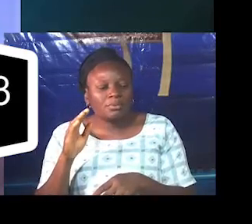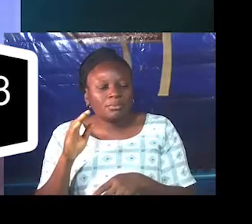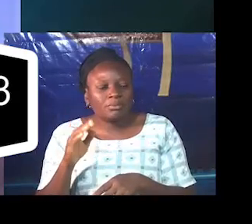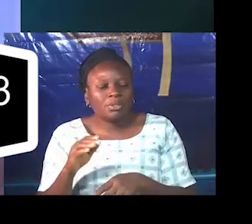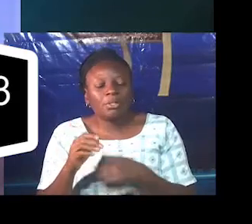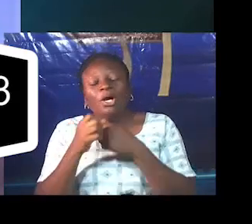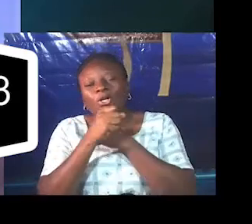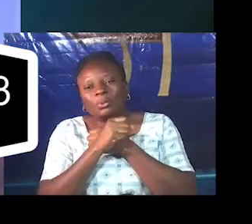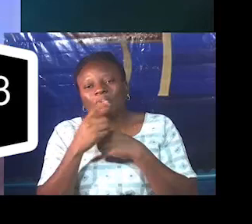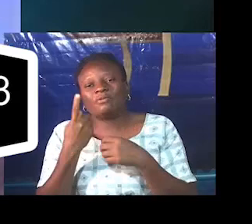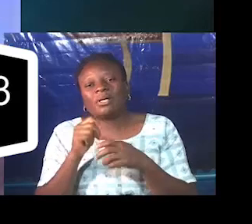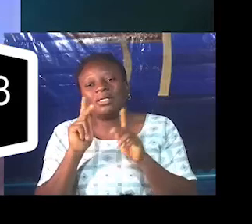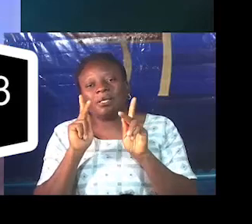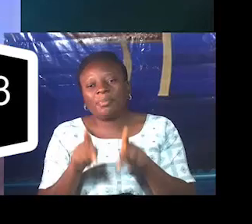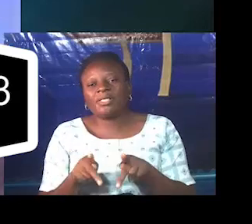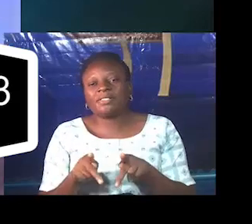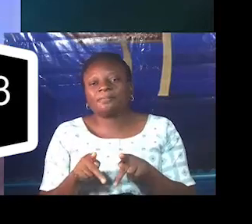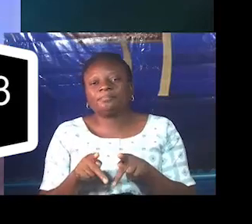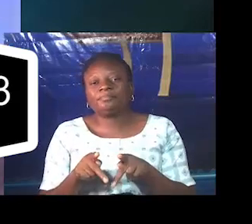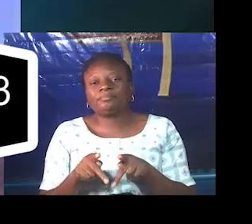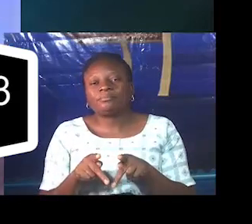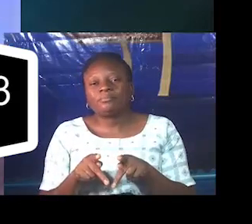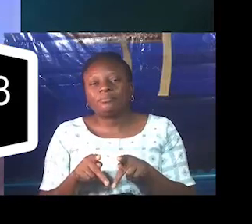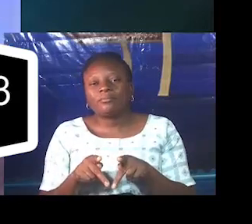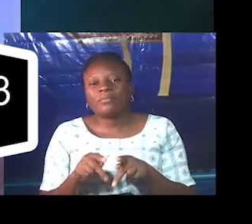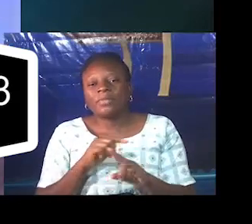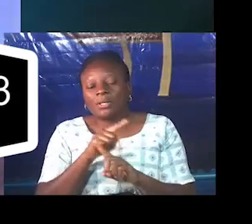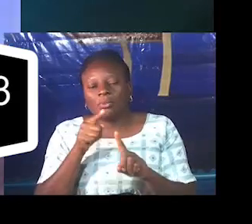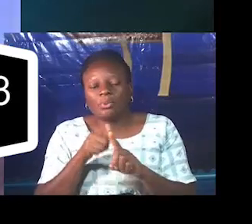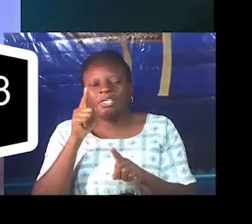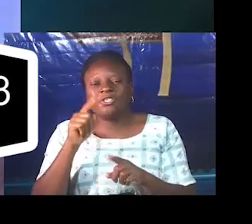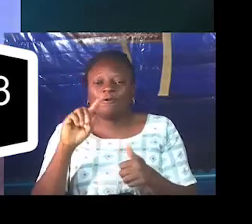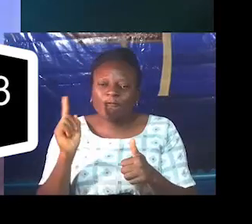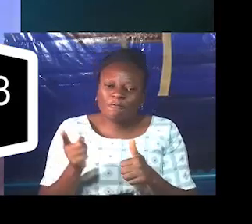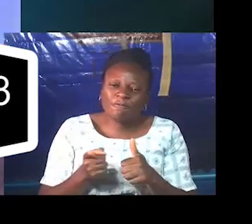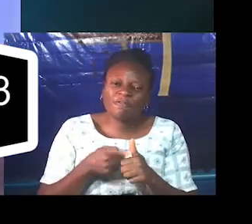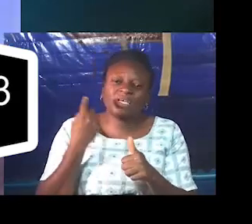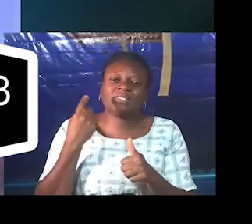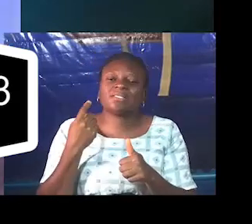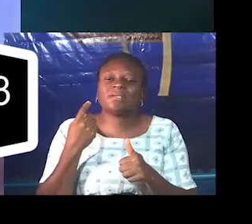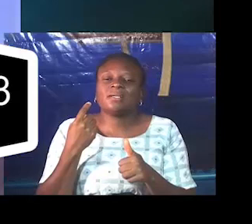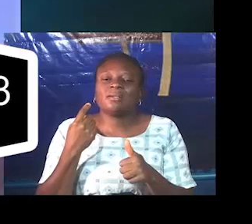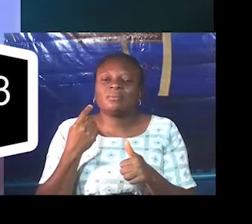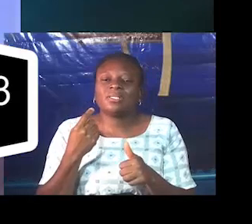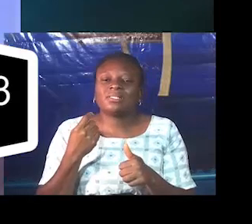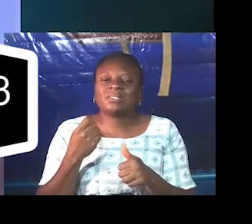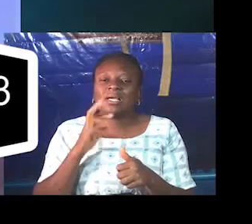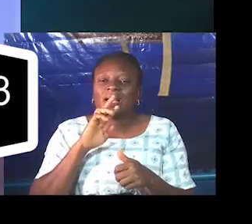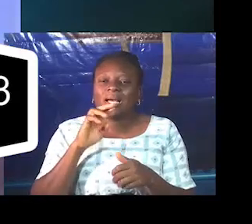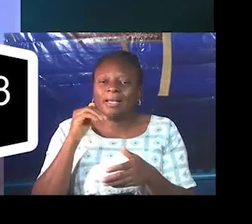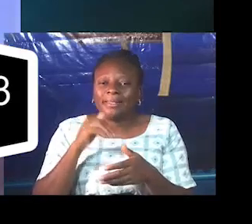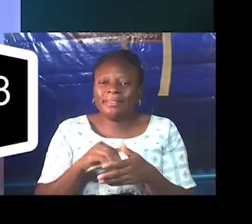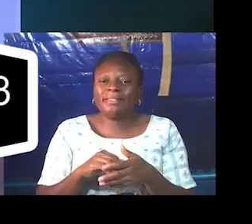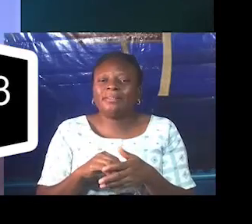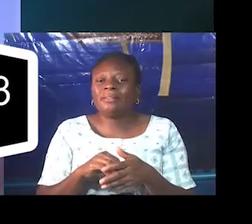your affection and your emotion before you discern what the will of God for your life is.